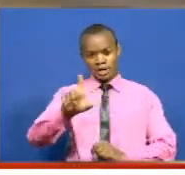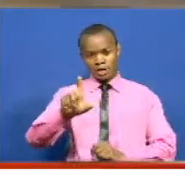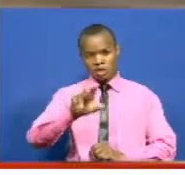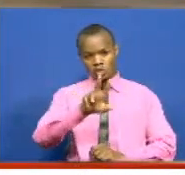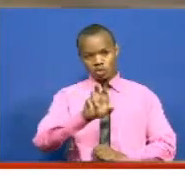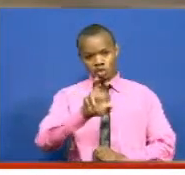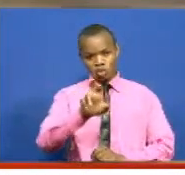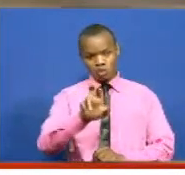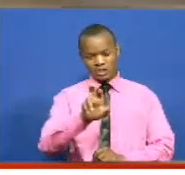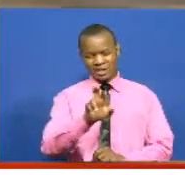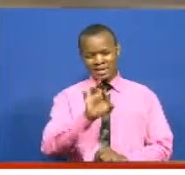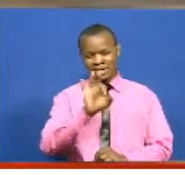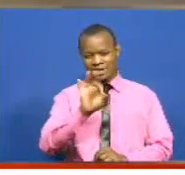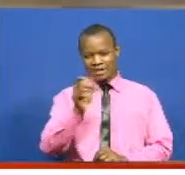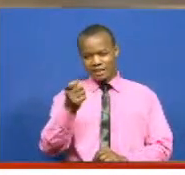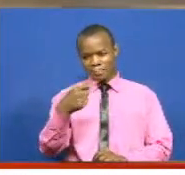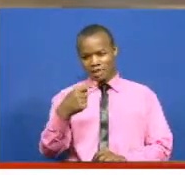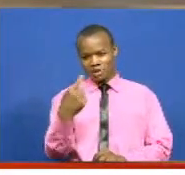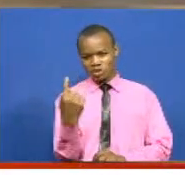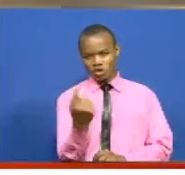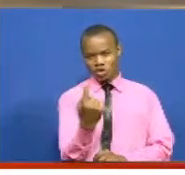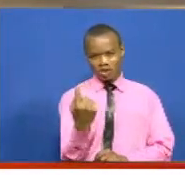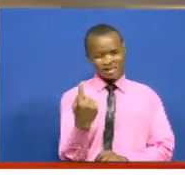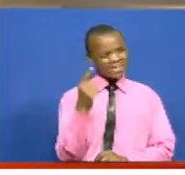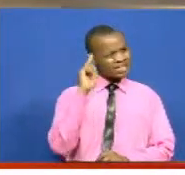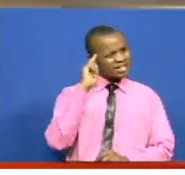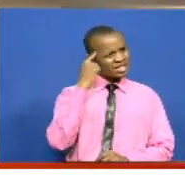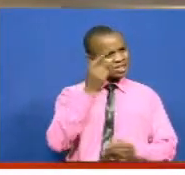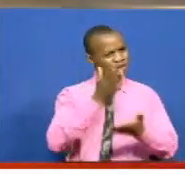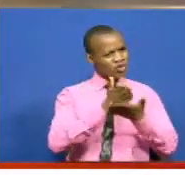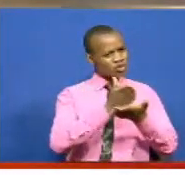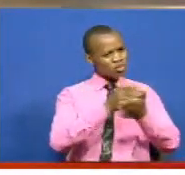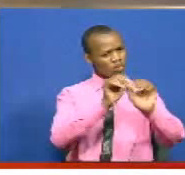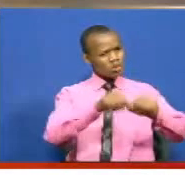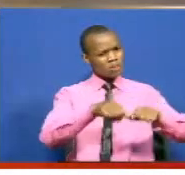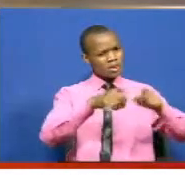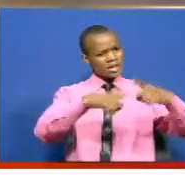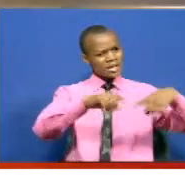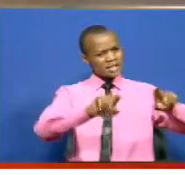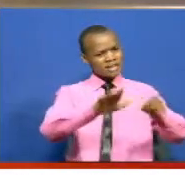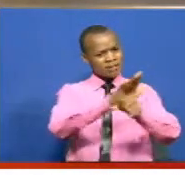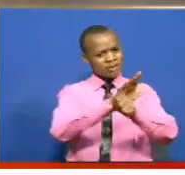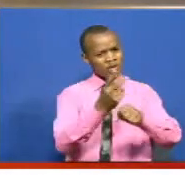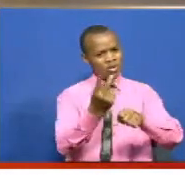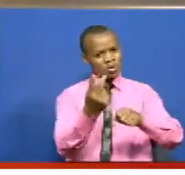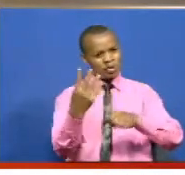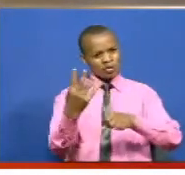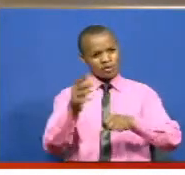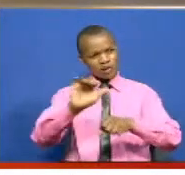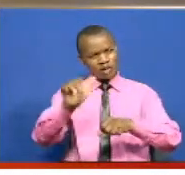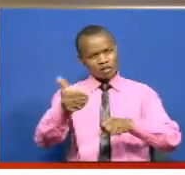3 months. What are the chances of it sailing through? I believe it should be at least 24 counties.